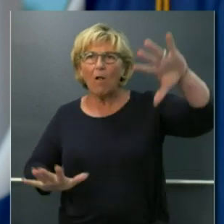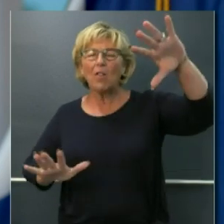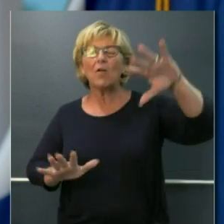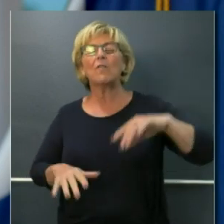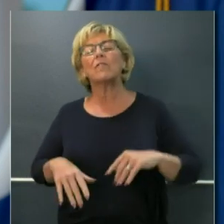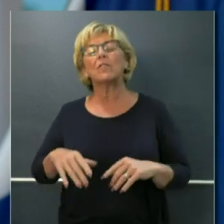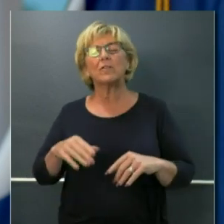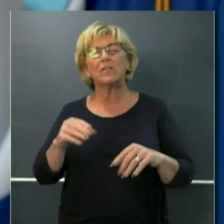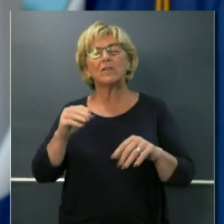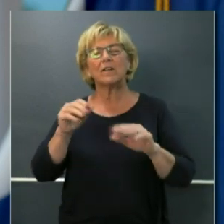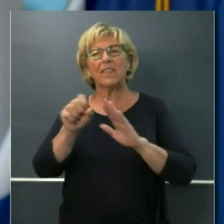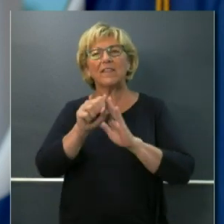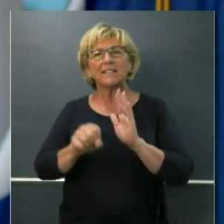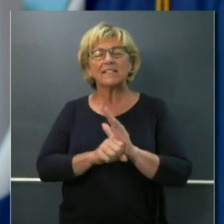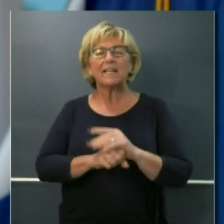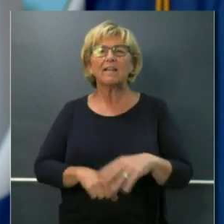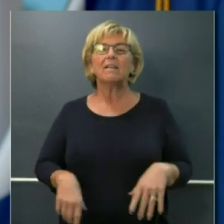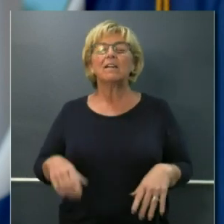skilled nursing facilities, represent